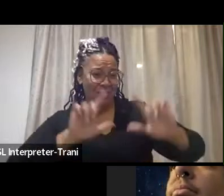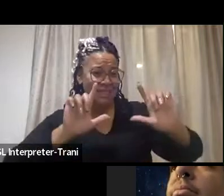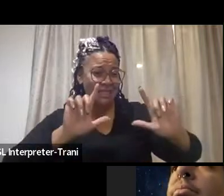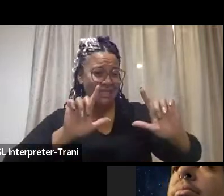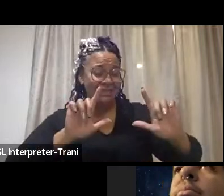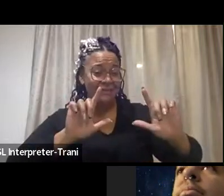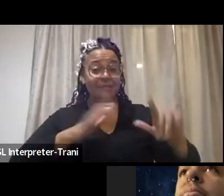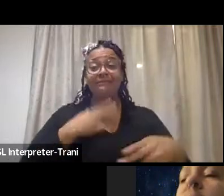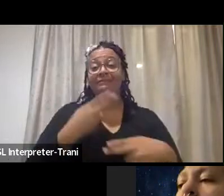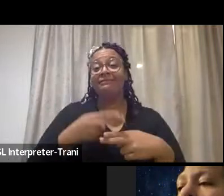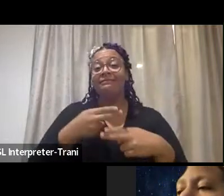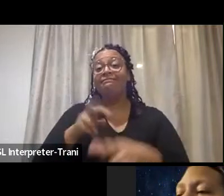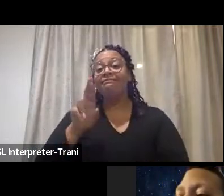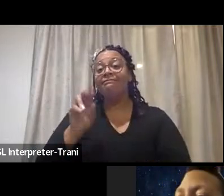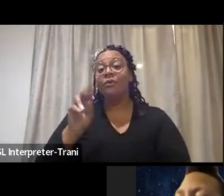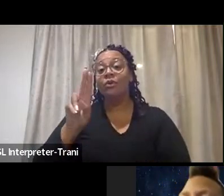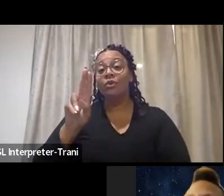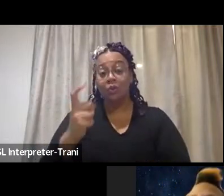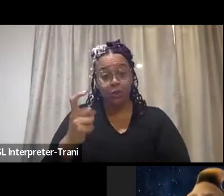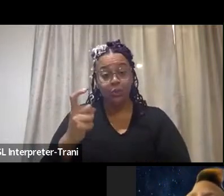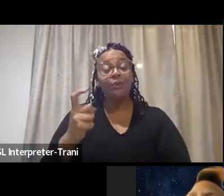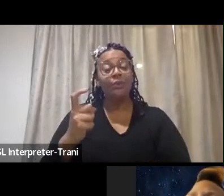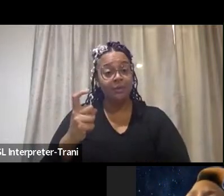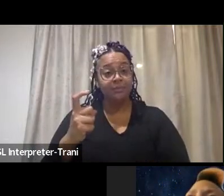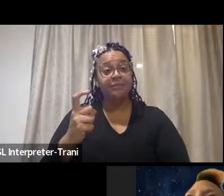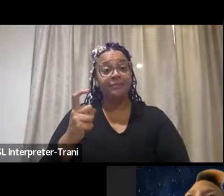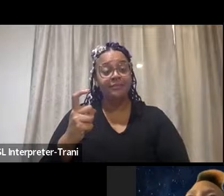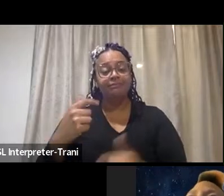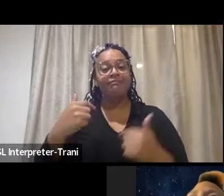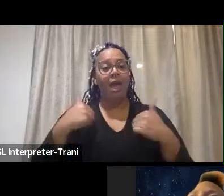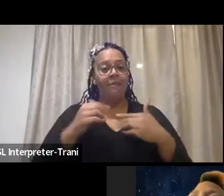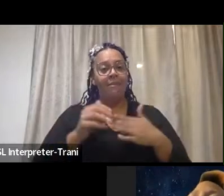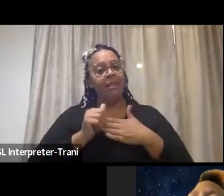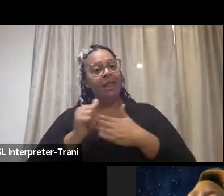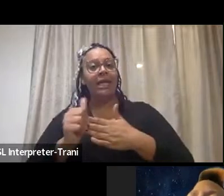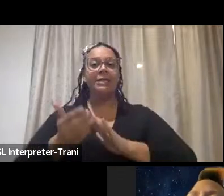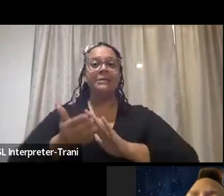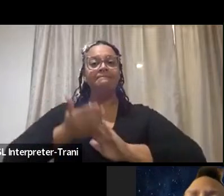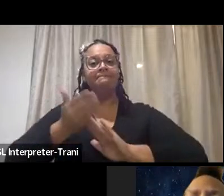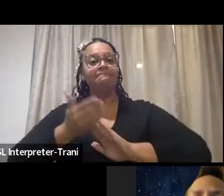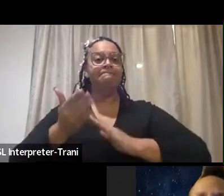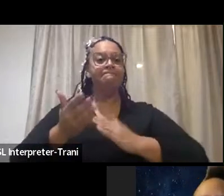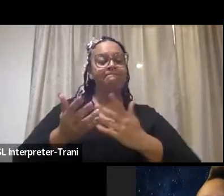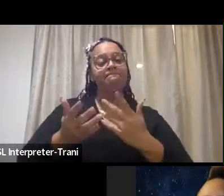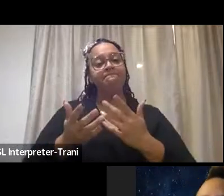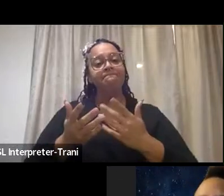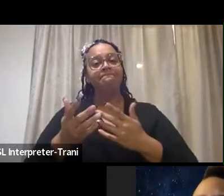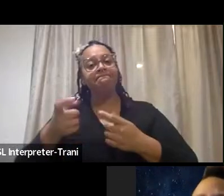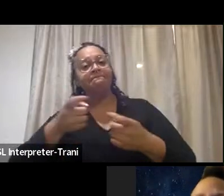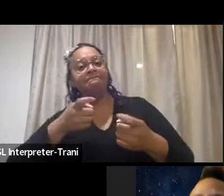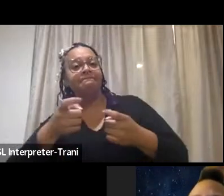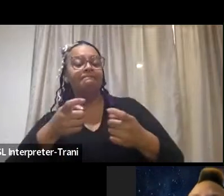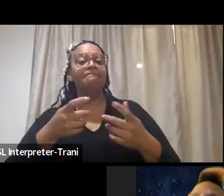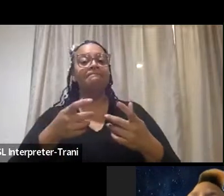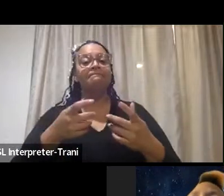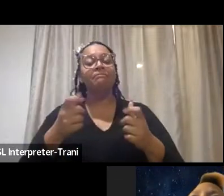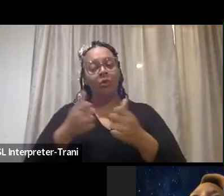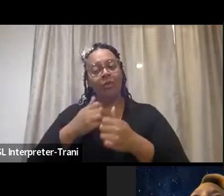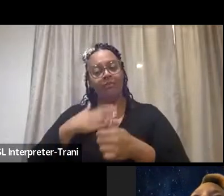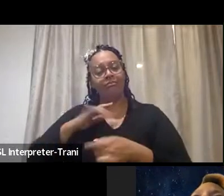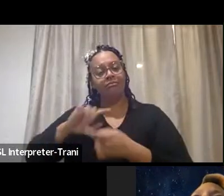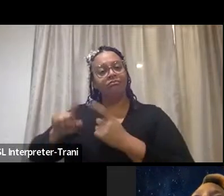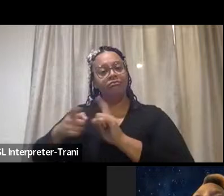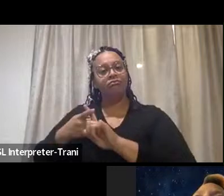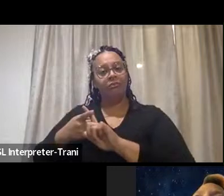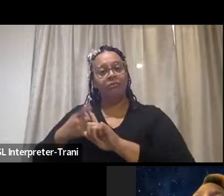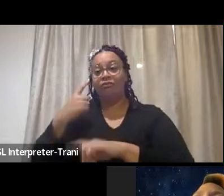My name is Ruth Sajwar. I have been the lead steward along with my comrades for